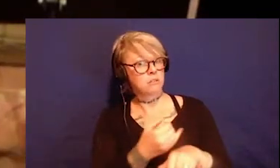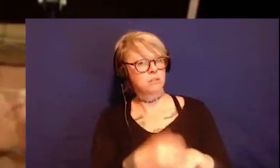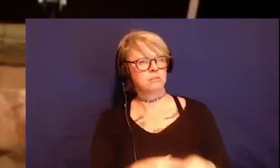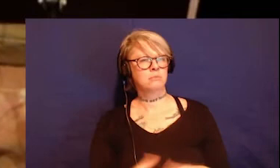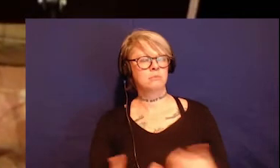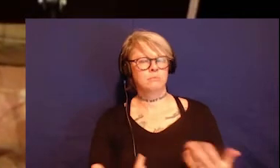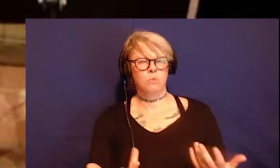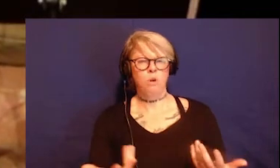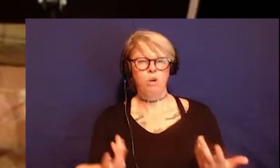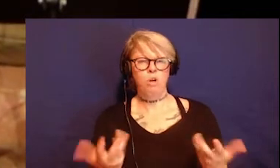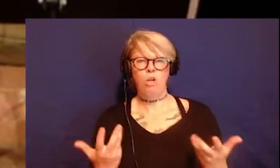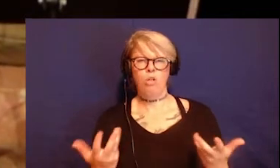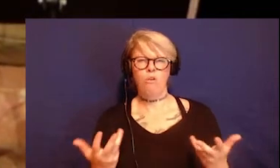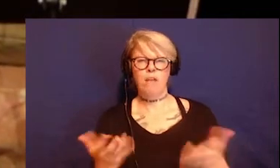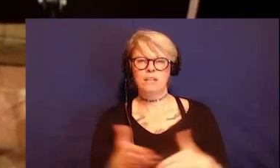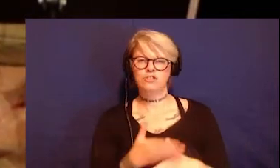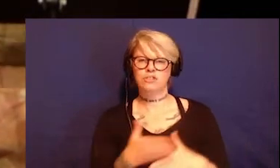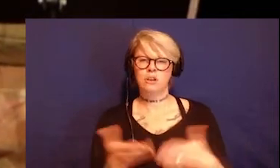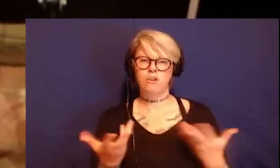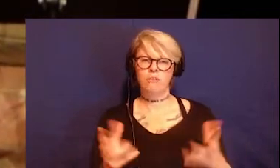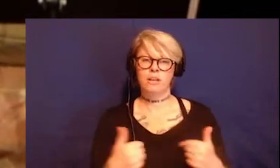do.